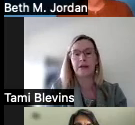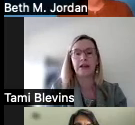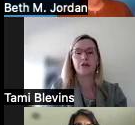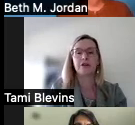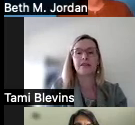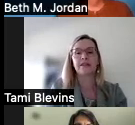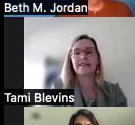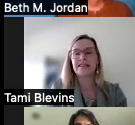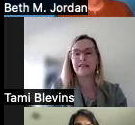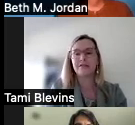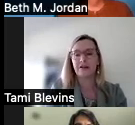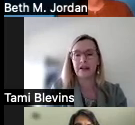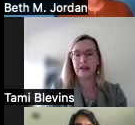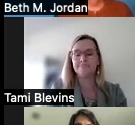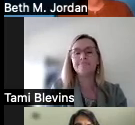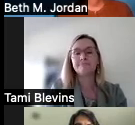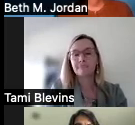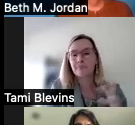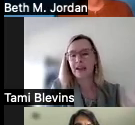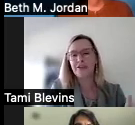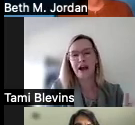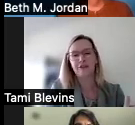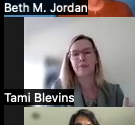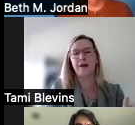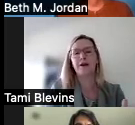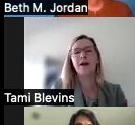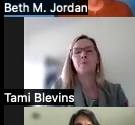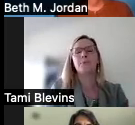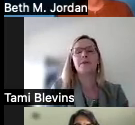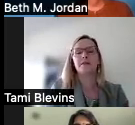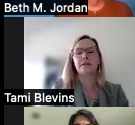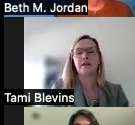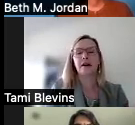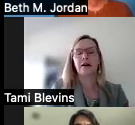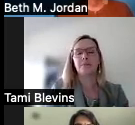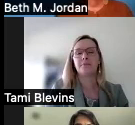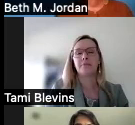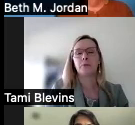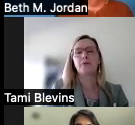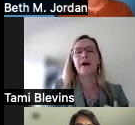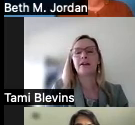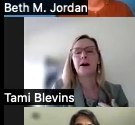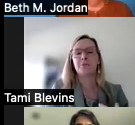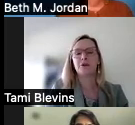an increase in SEEK funding, another acronym there, but basically